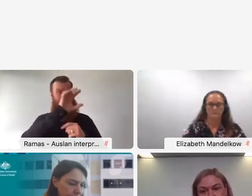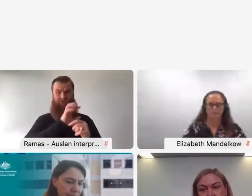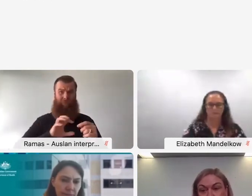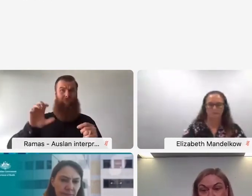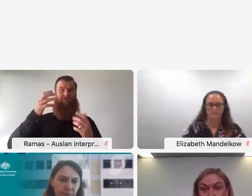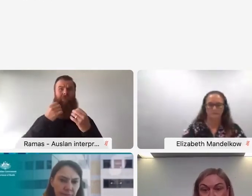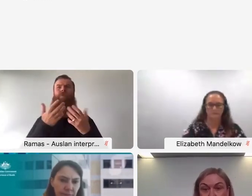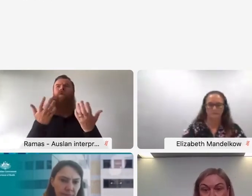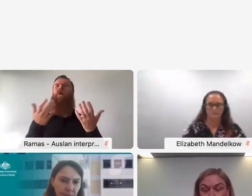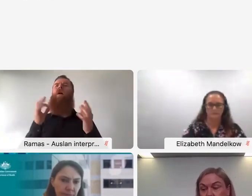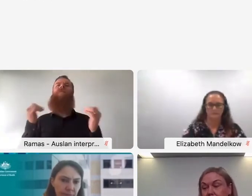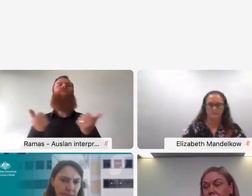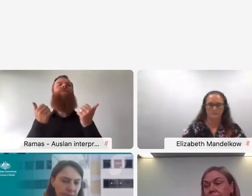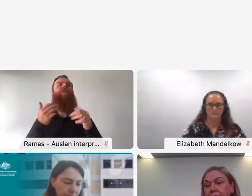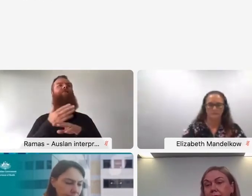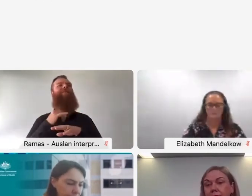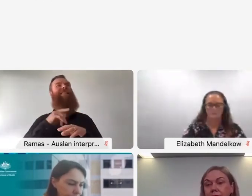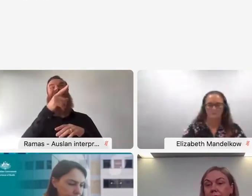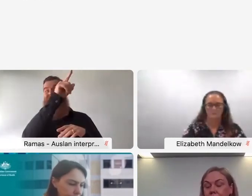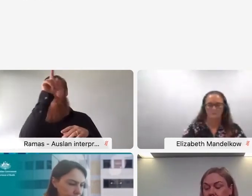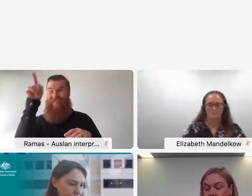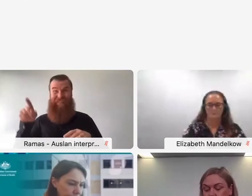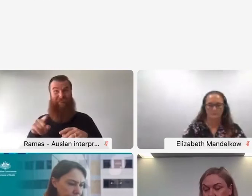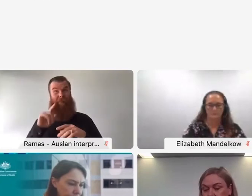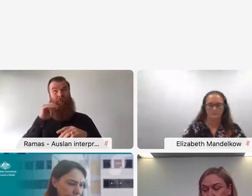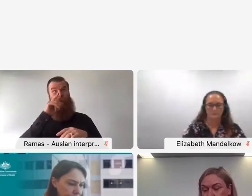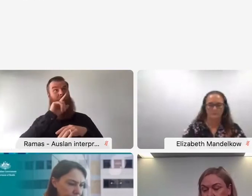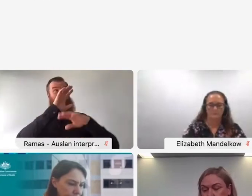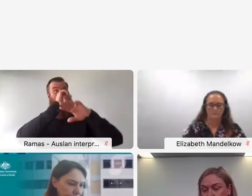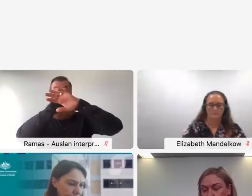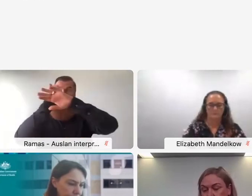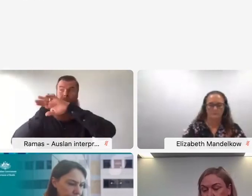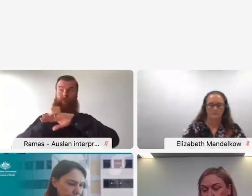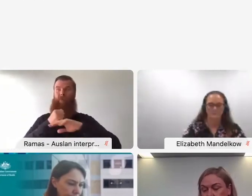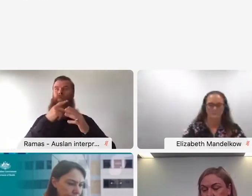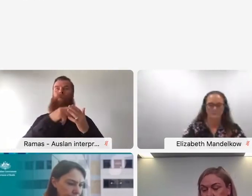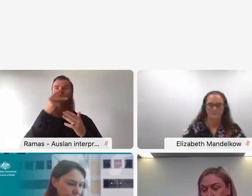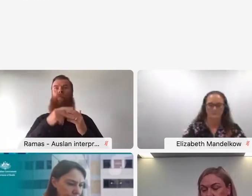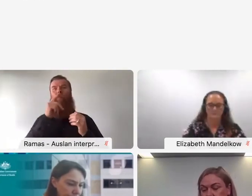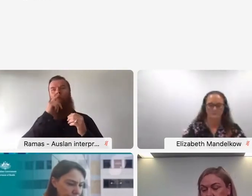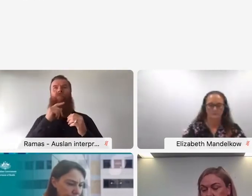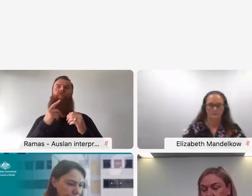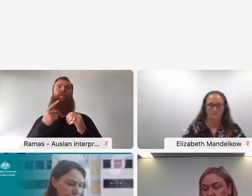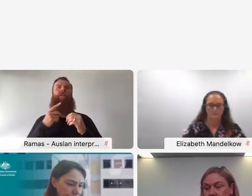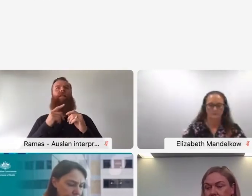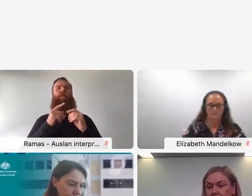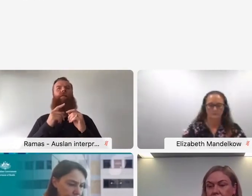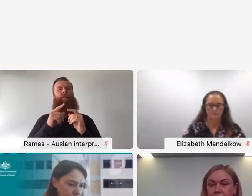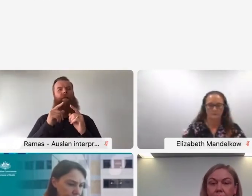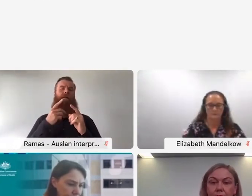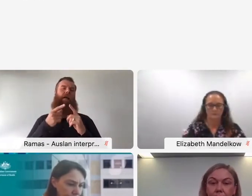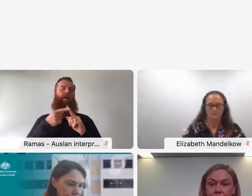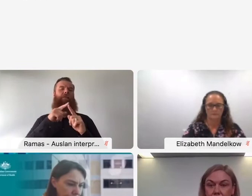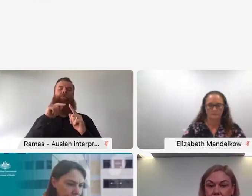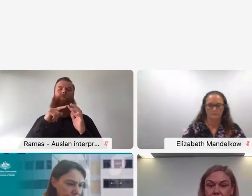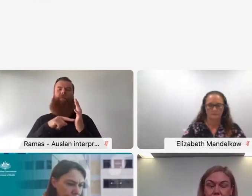put in place the DARMAs, etc., that allow for some exemptions in some cases. I don't know how, and I'm new to the program, Pacific